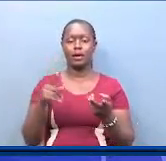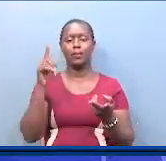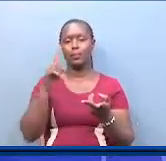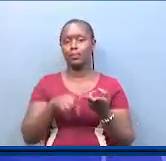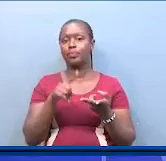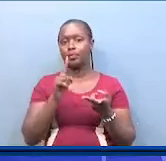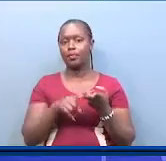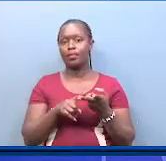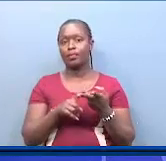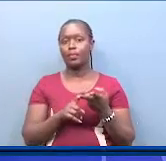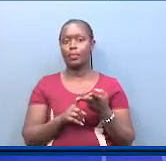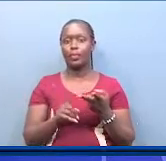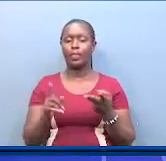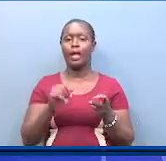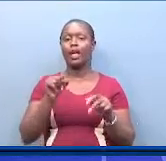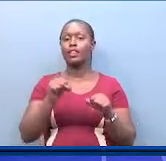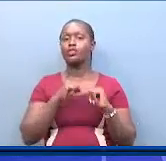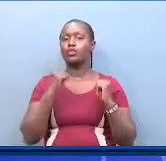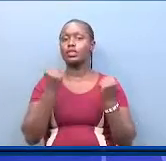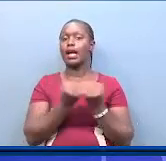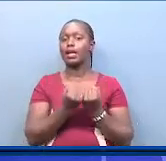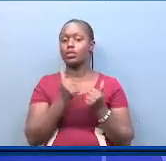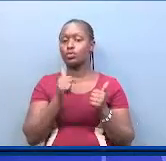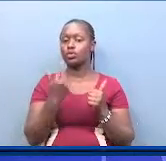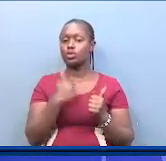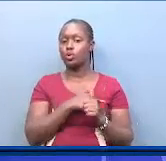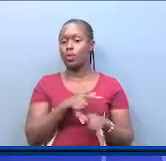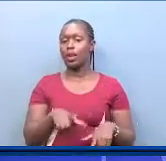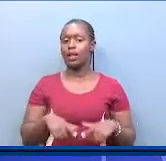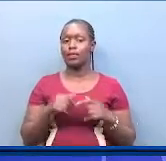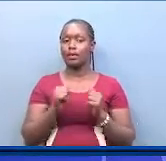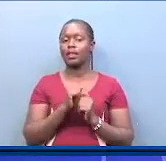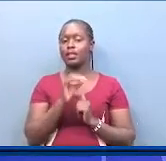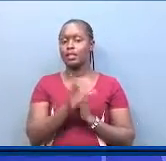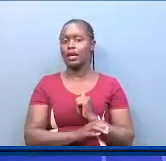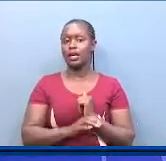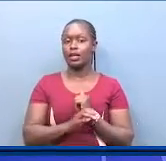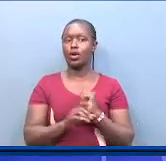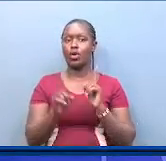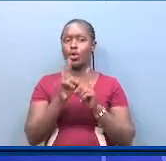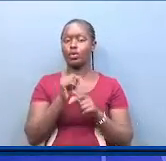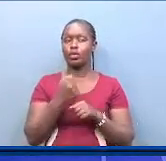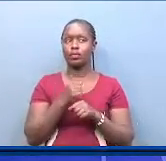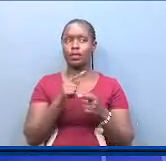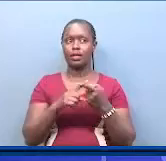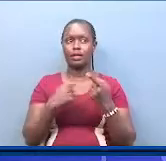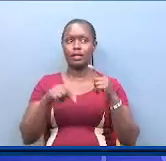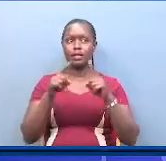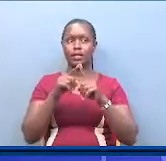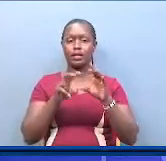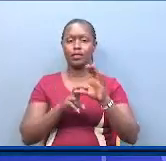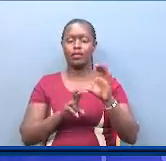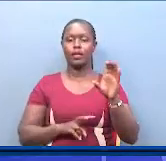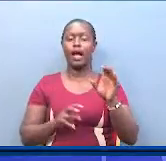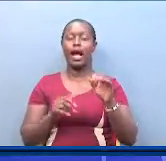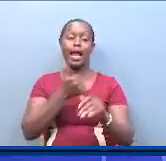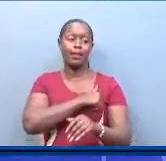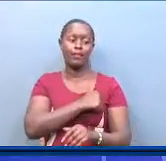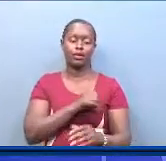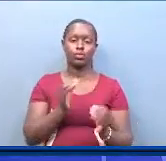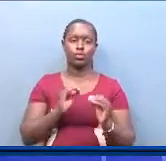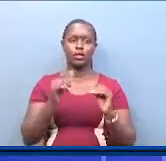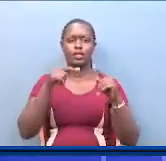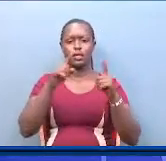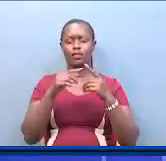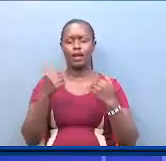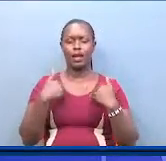two, the patriarchal society that we are living in this country also put her at a disadvantage. Martha Karua has